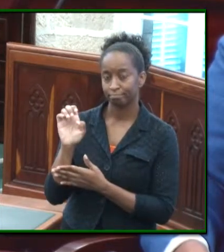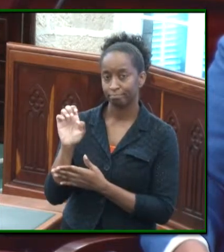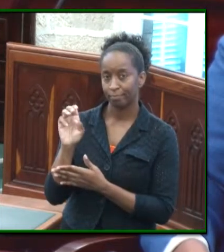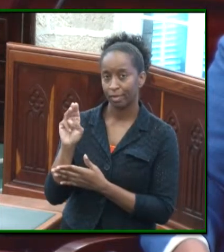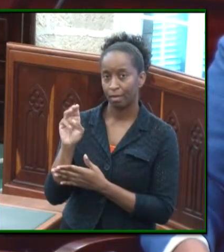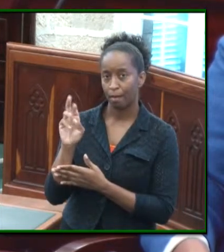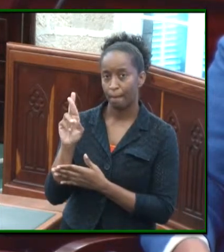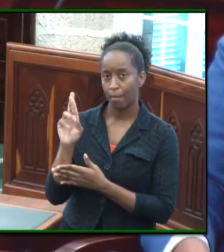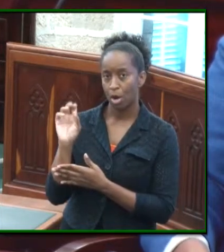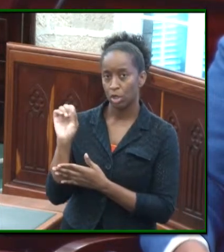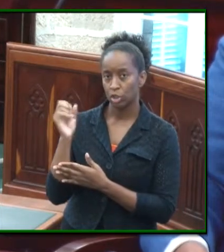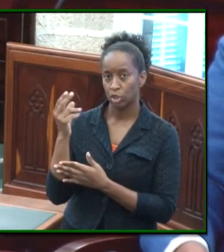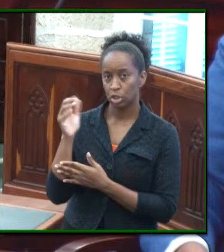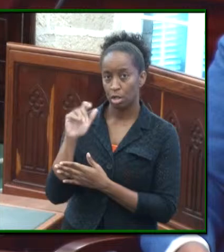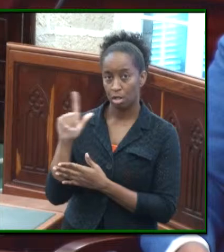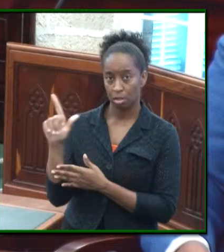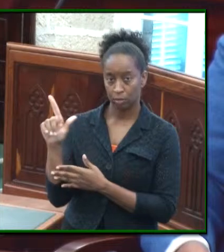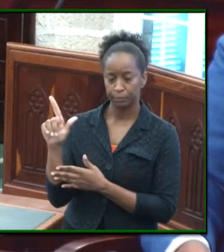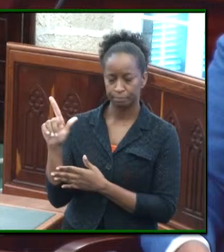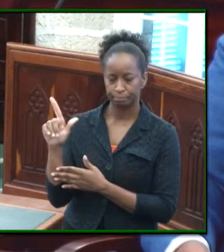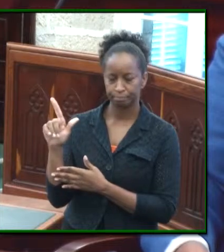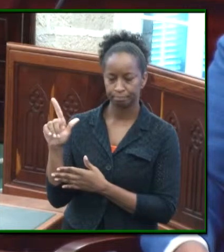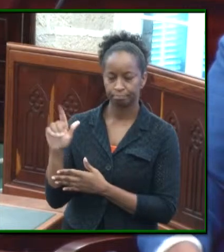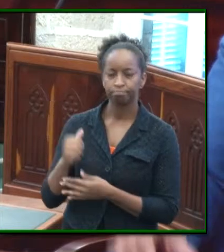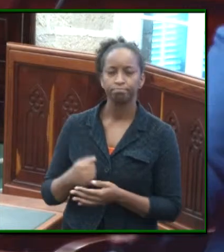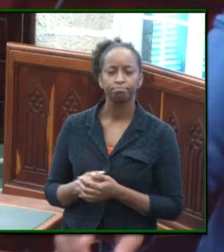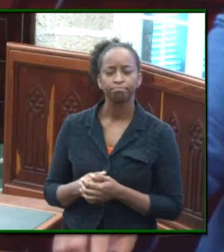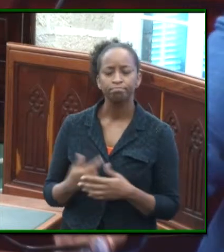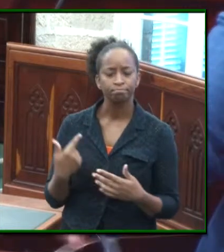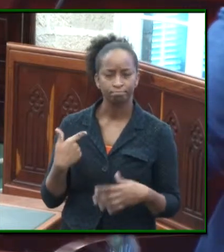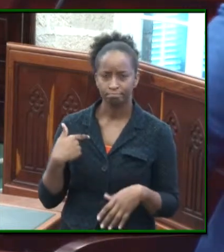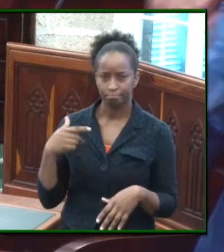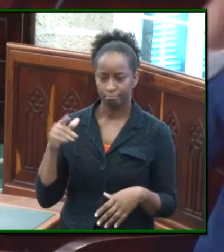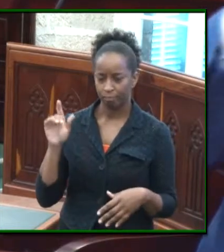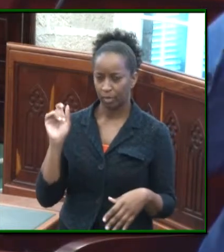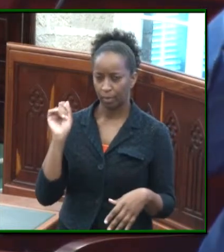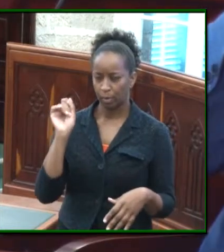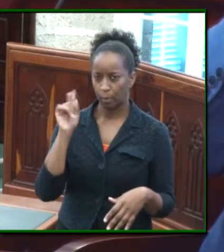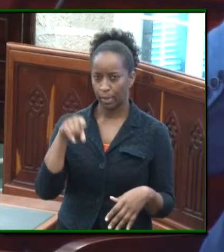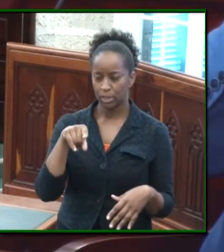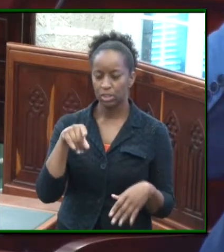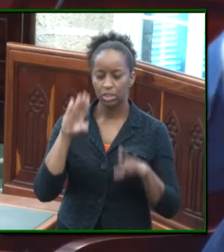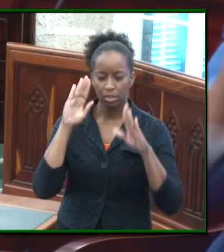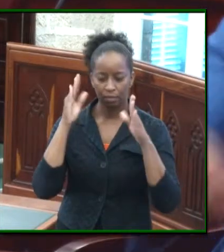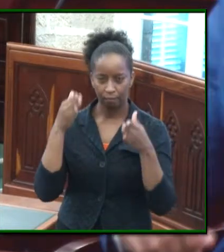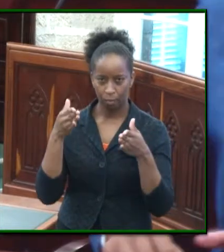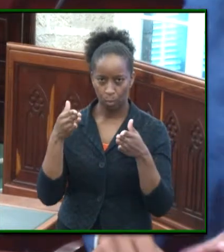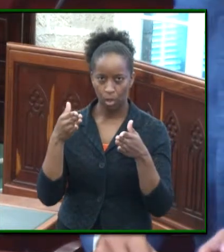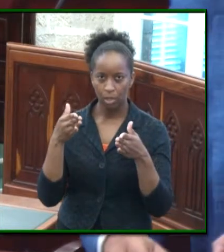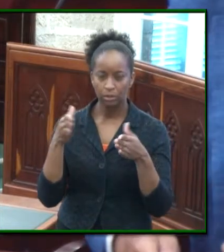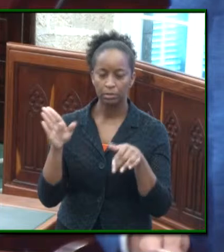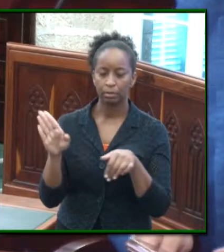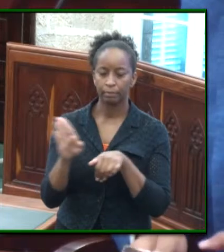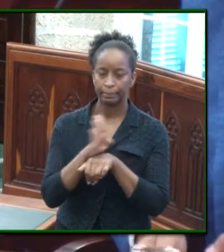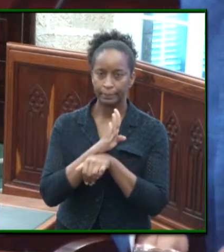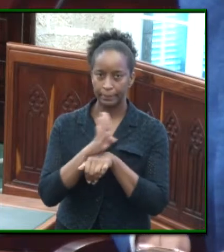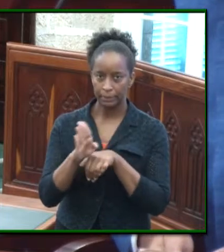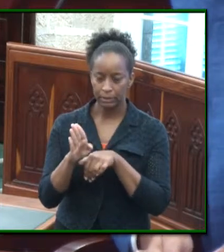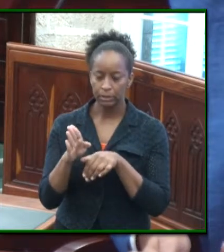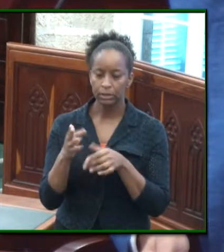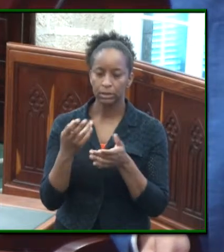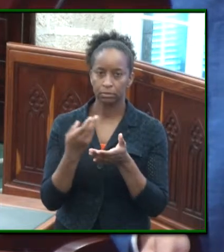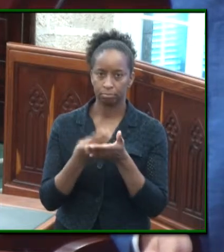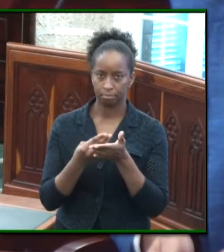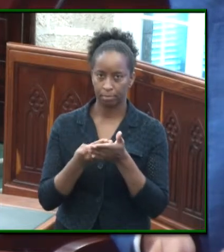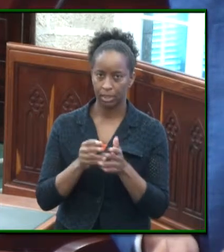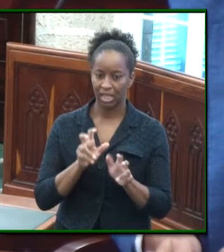question relates to investment, the investment climate in this country. We are monitoring, Mr. Chairman and members